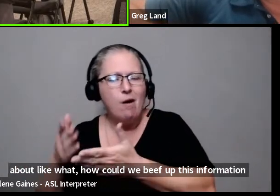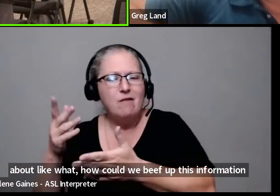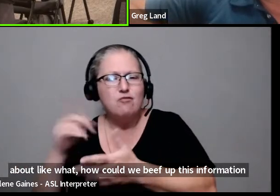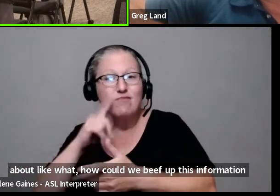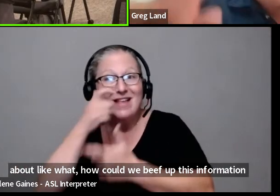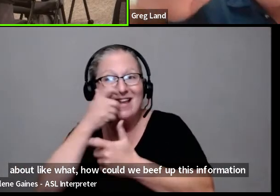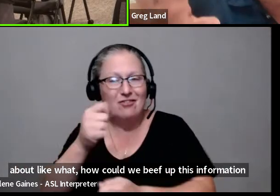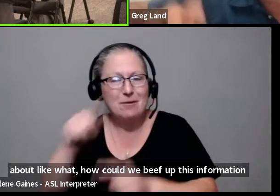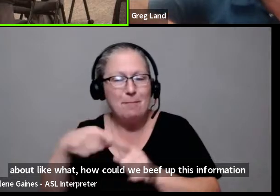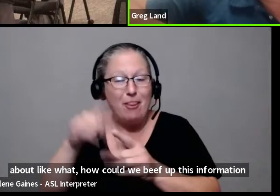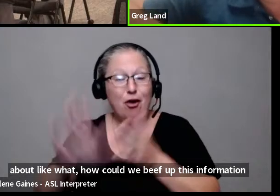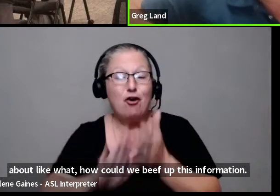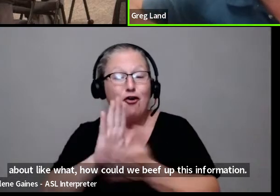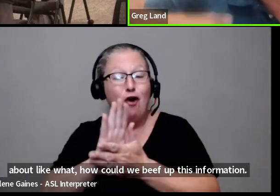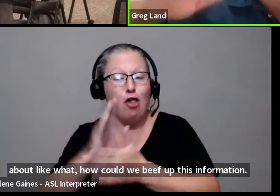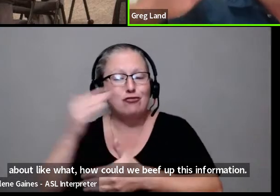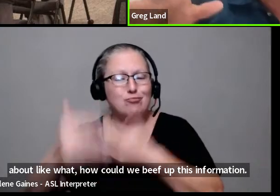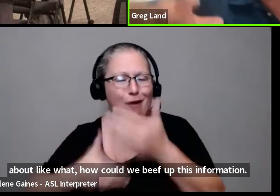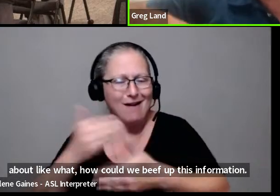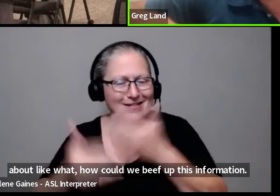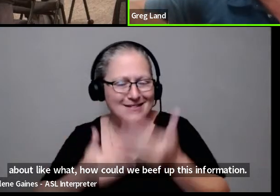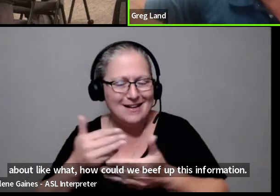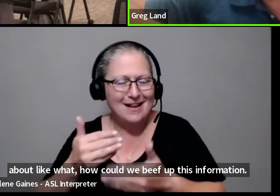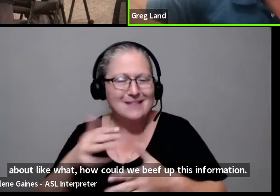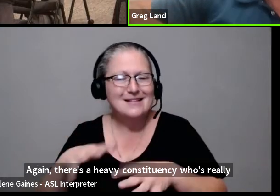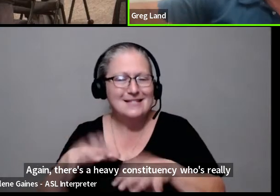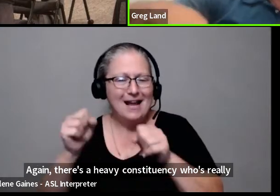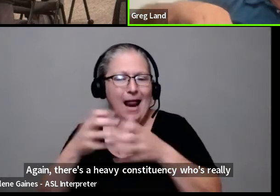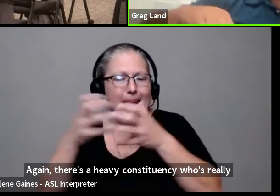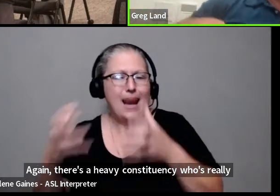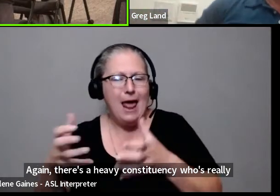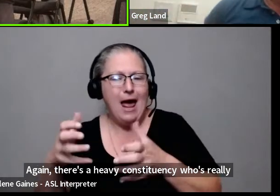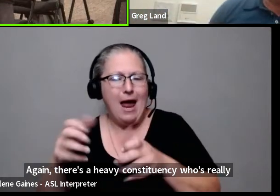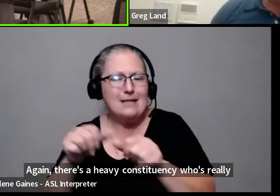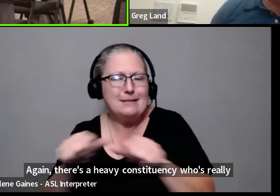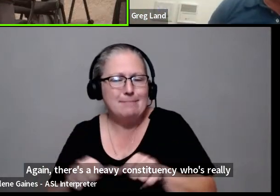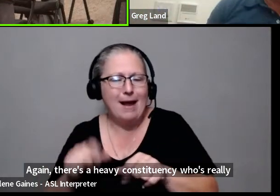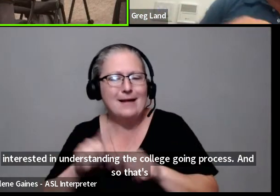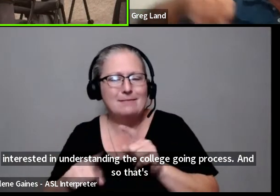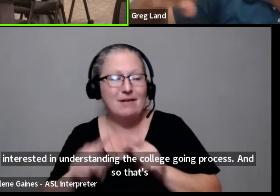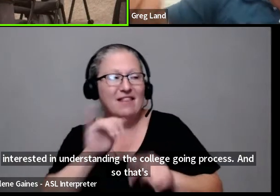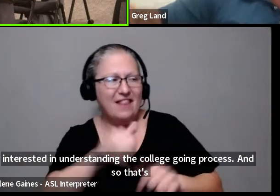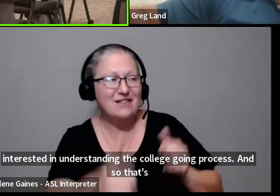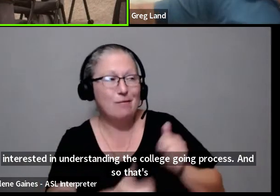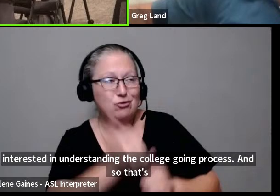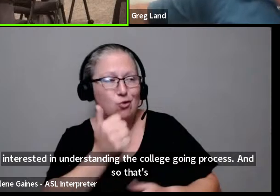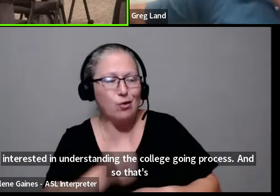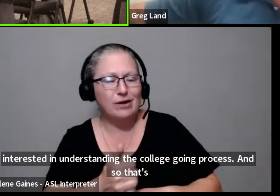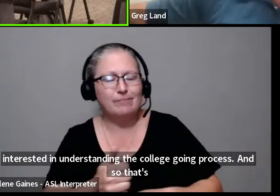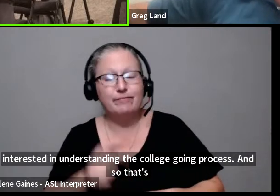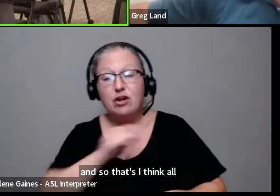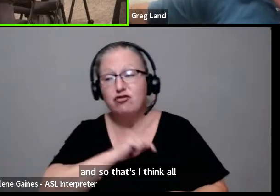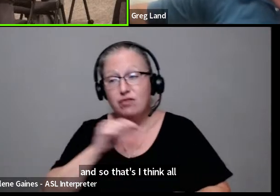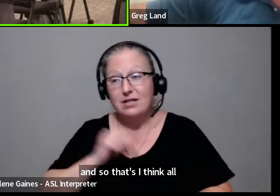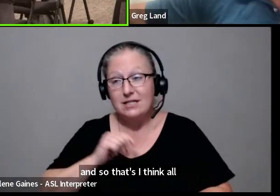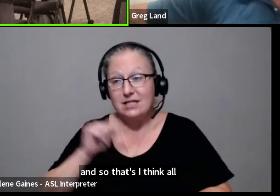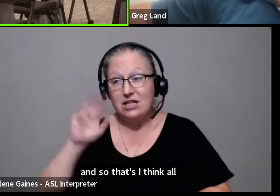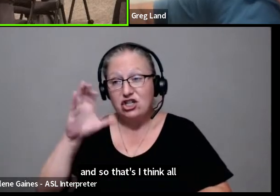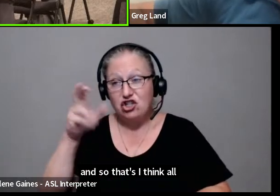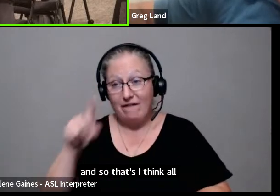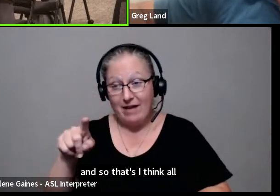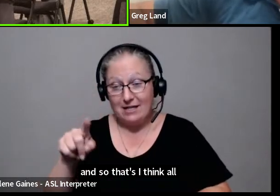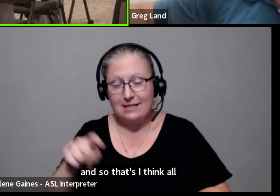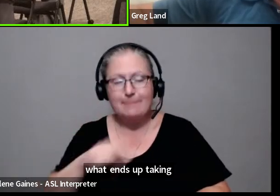going process. And so I think that's what Let's ends talk up about taking that. up a lot of the airspace, but yeah. Yeah, that's the majority. Trustee